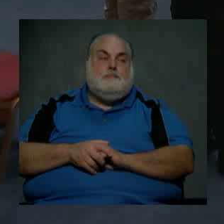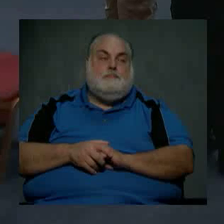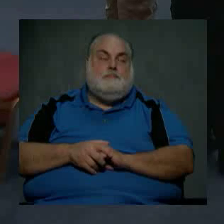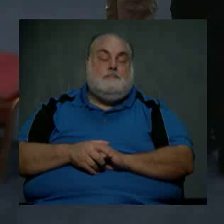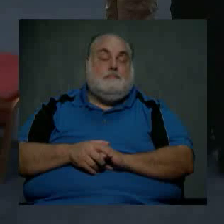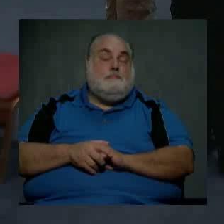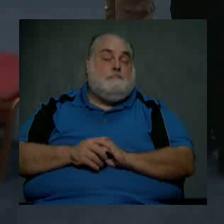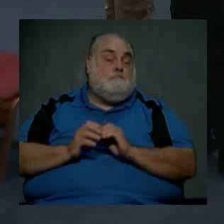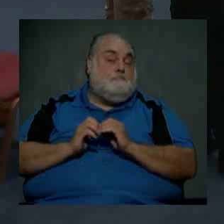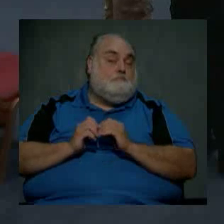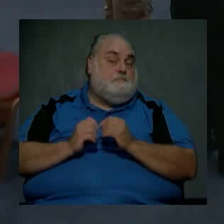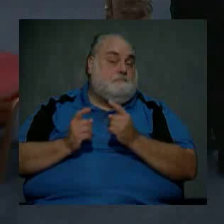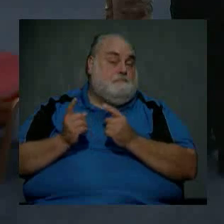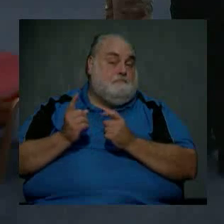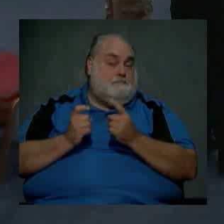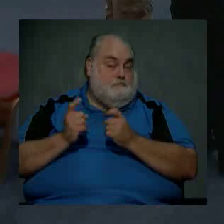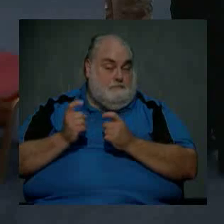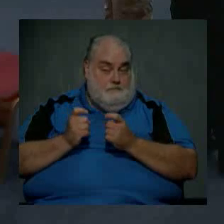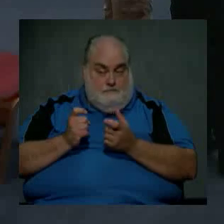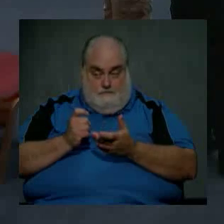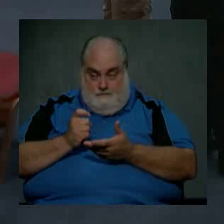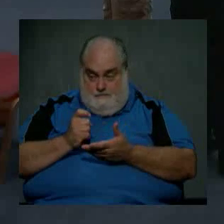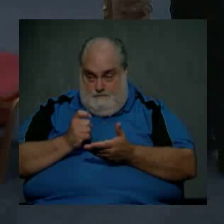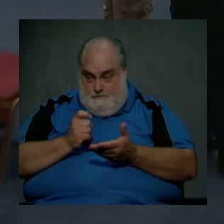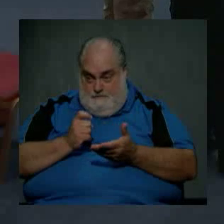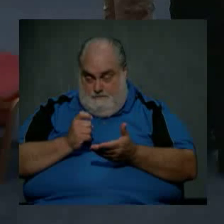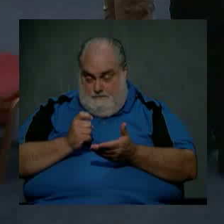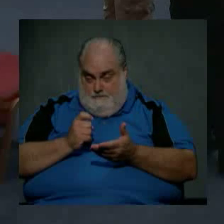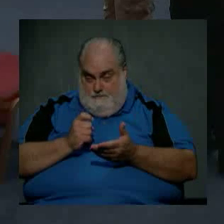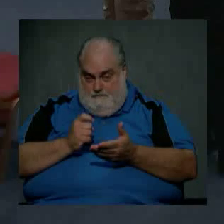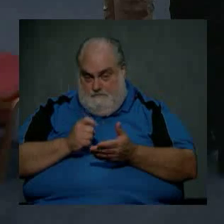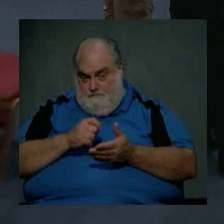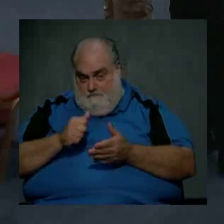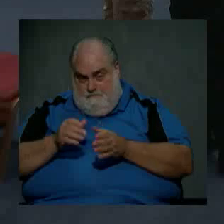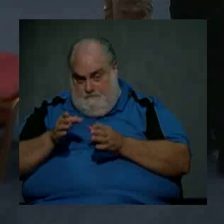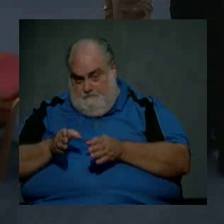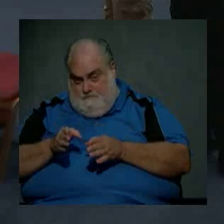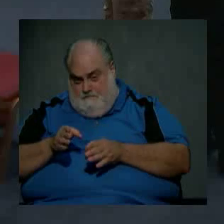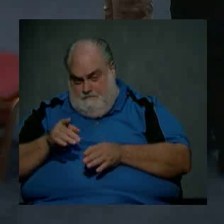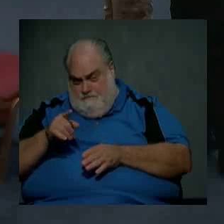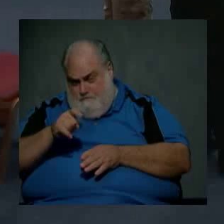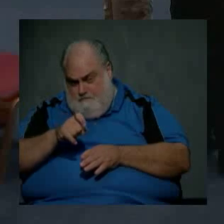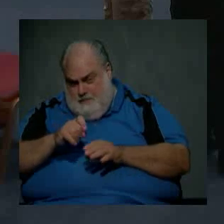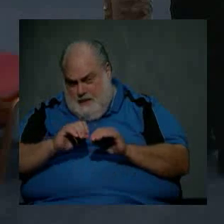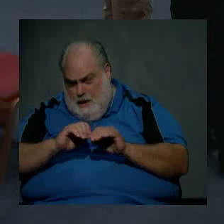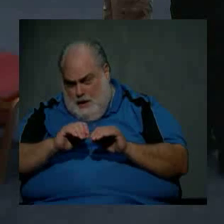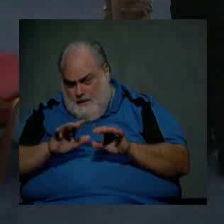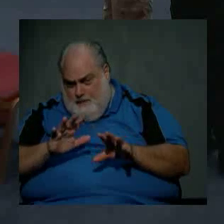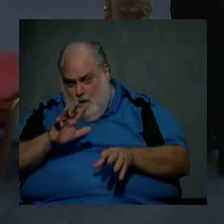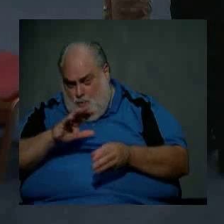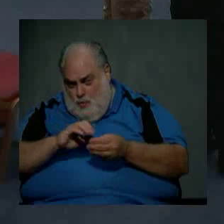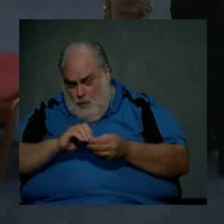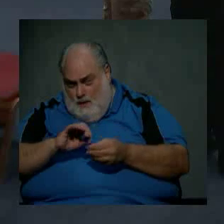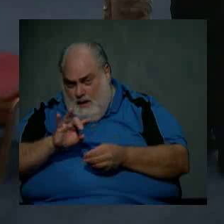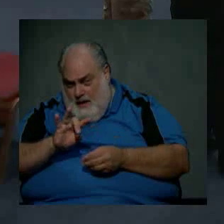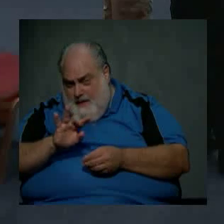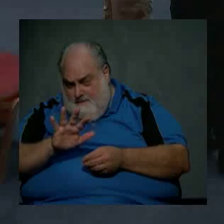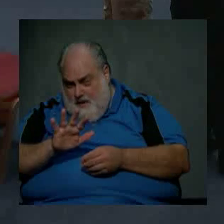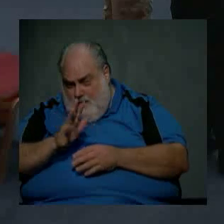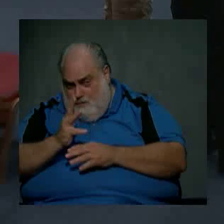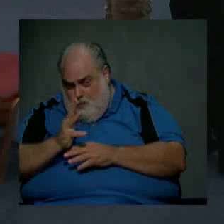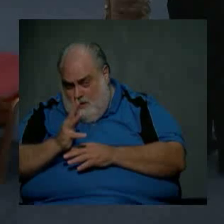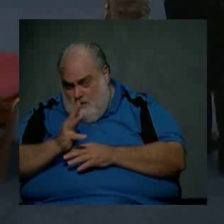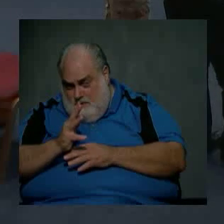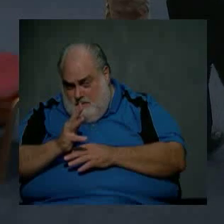Any thoughts? I'm sorry, just clarification. Did you said the initial total was at 85 total